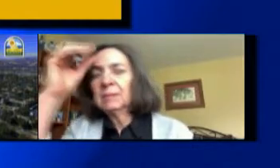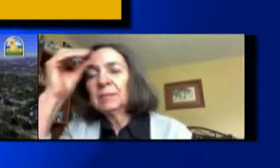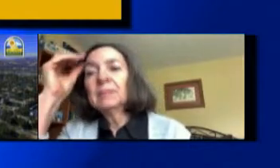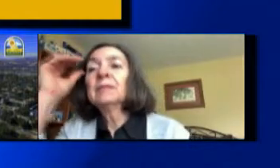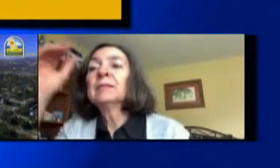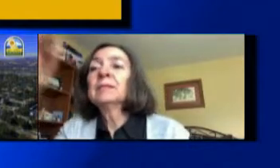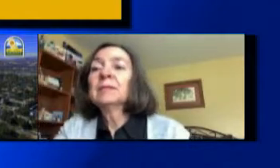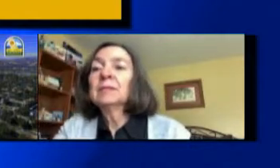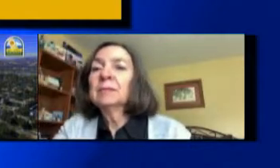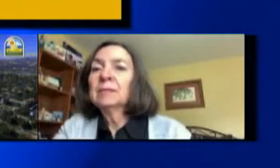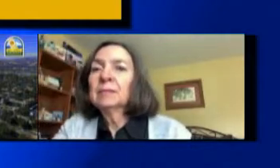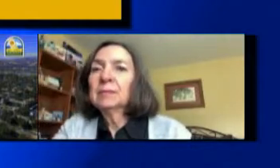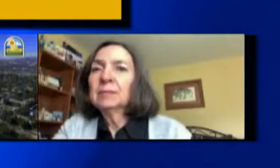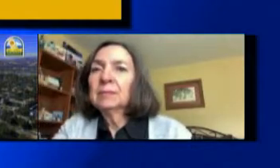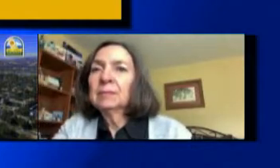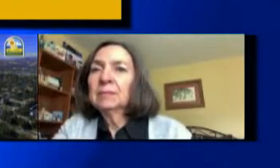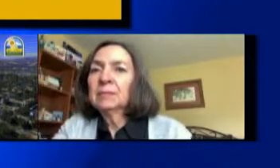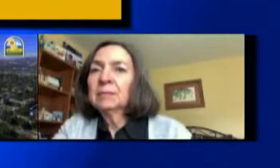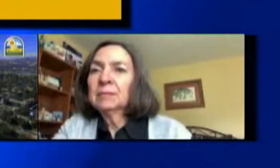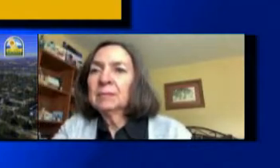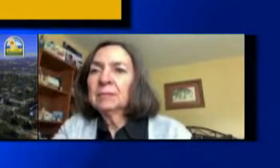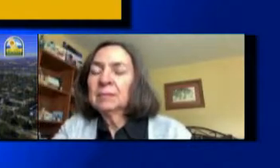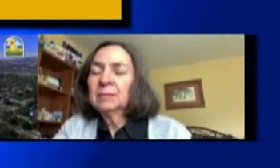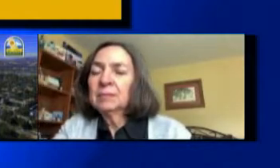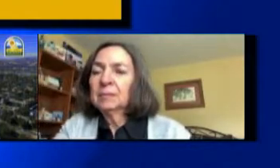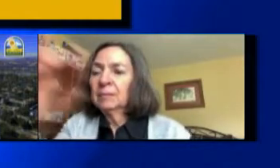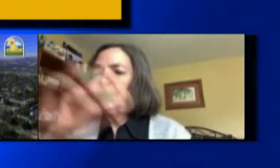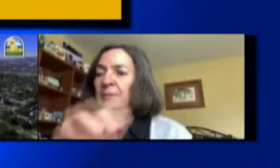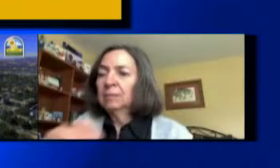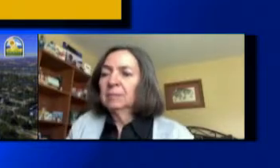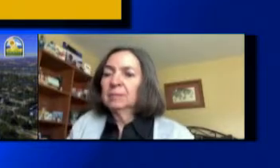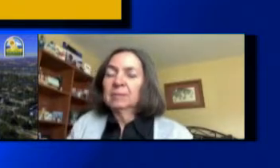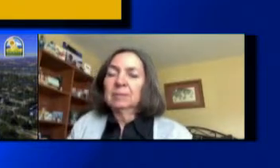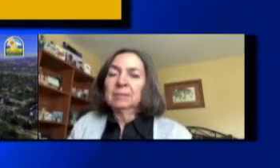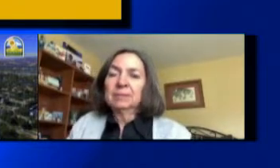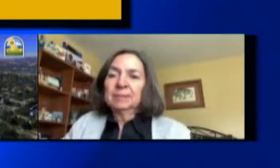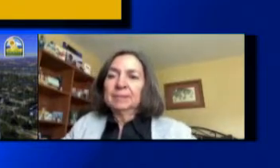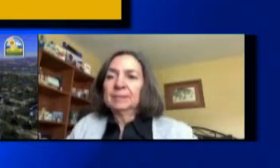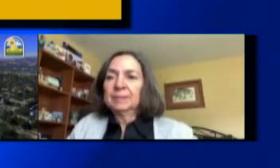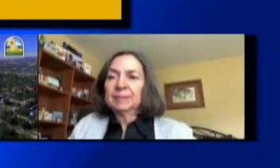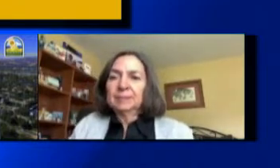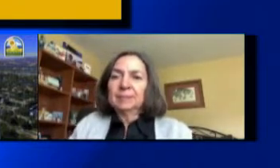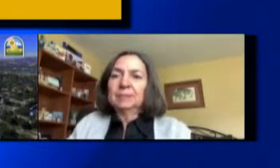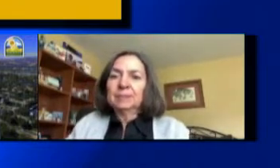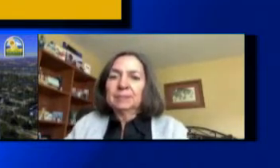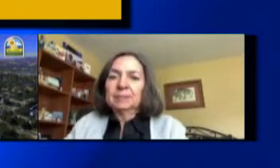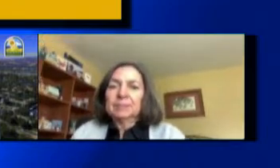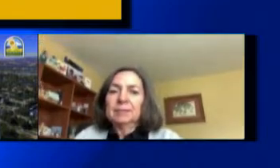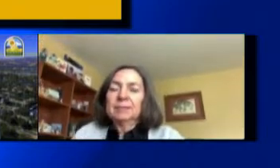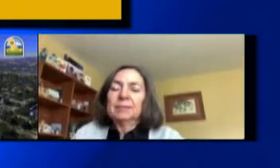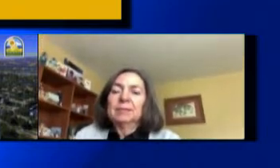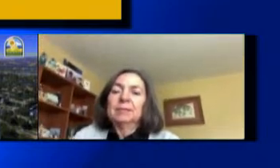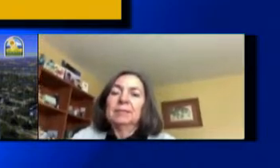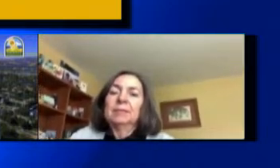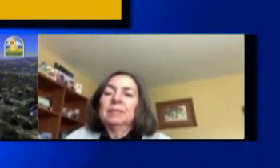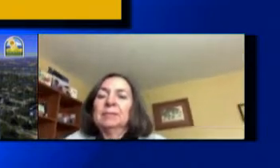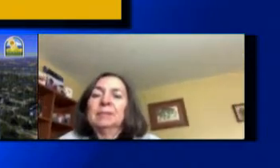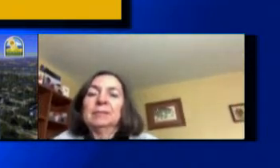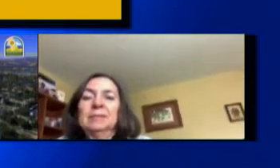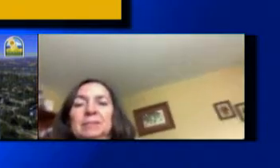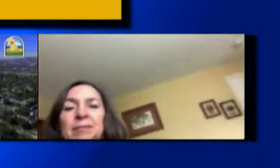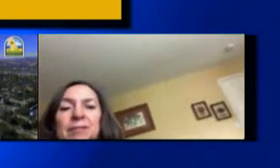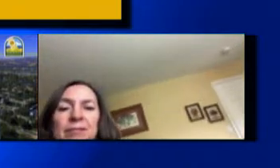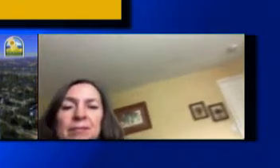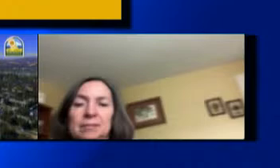redistricting map. I will turn it over to Michelle Thornbrew and our consultant team to walk you through the next steps. Good evening. Before